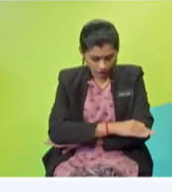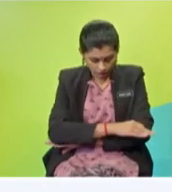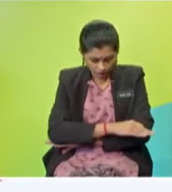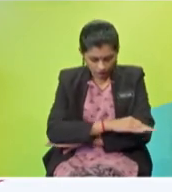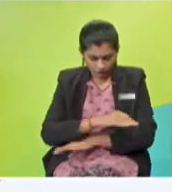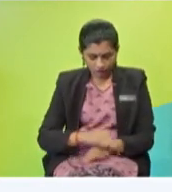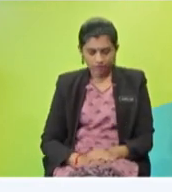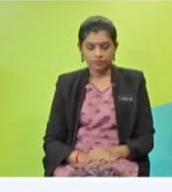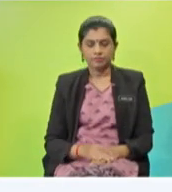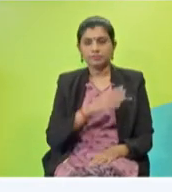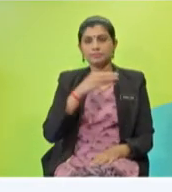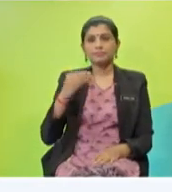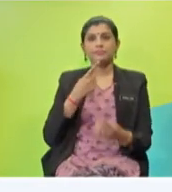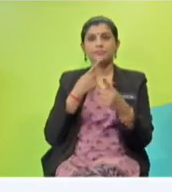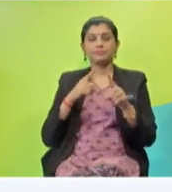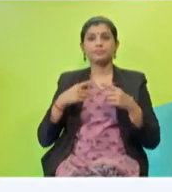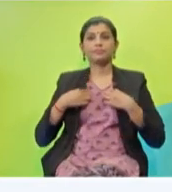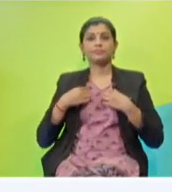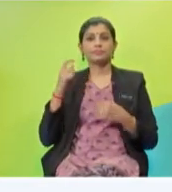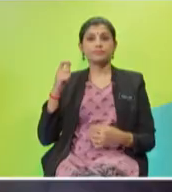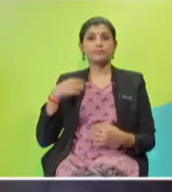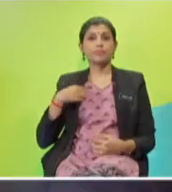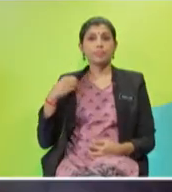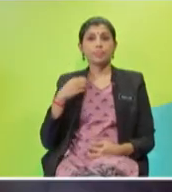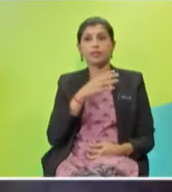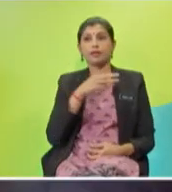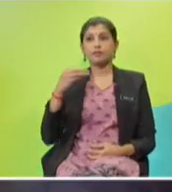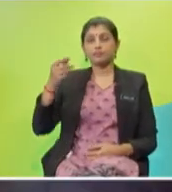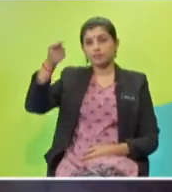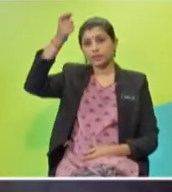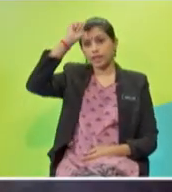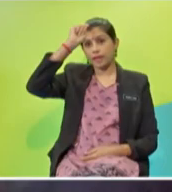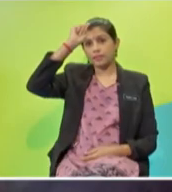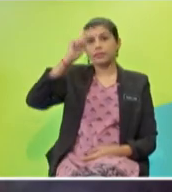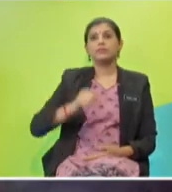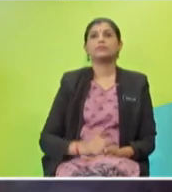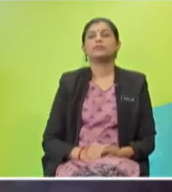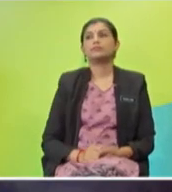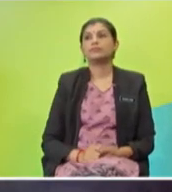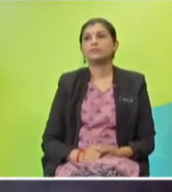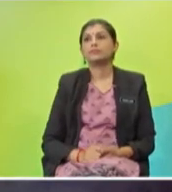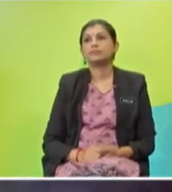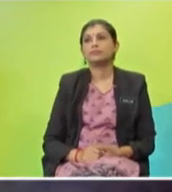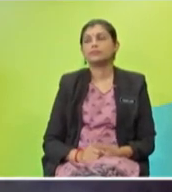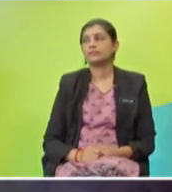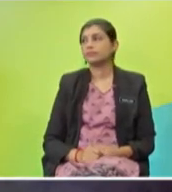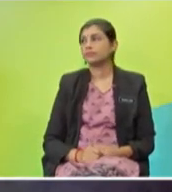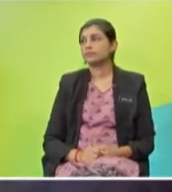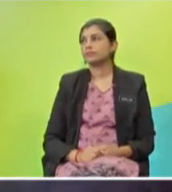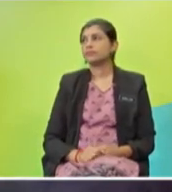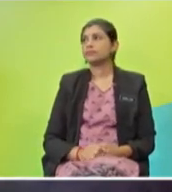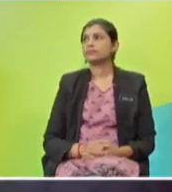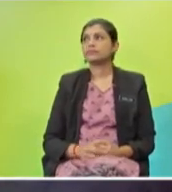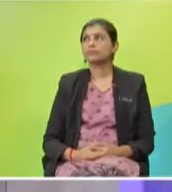is shirt and a cap. Well done. So, we put it to the feel. Okay,